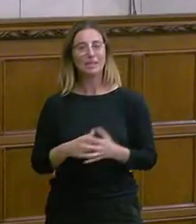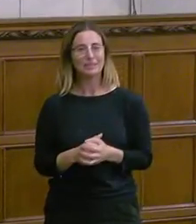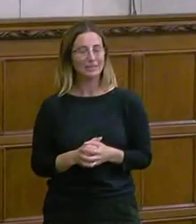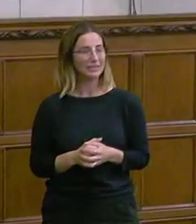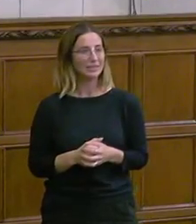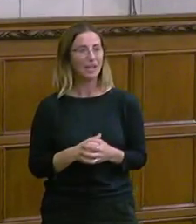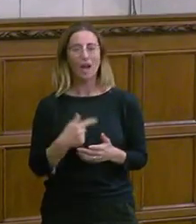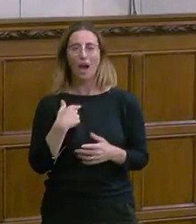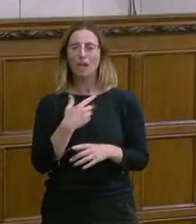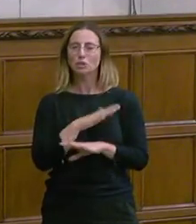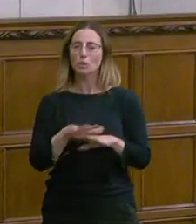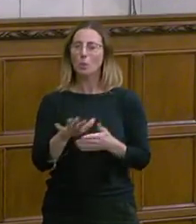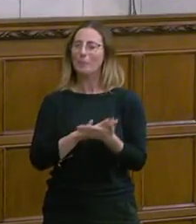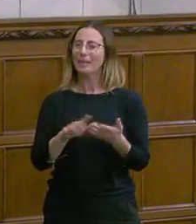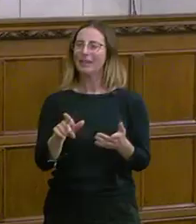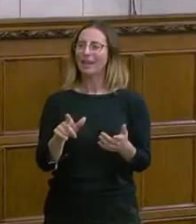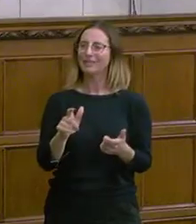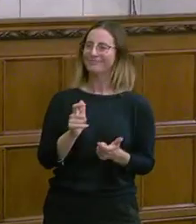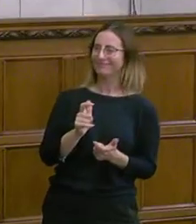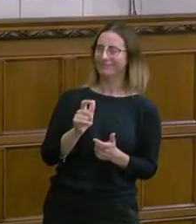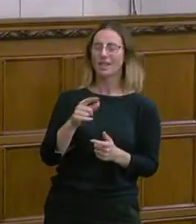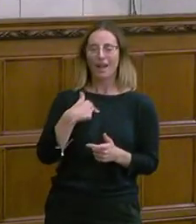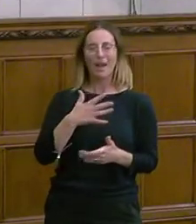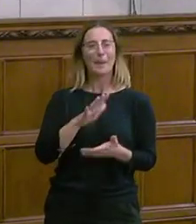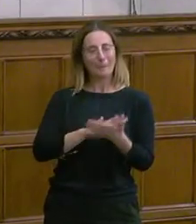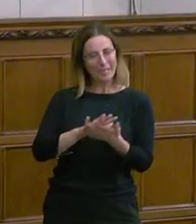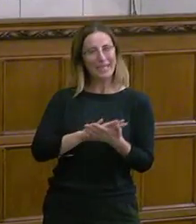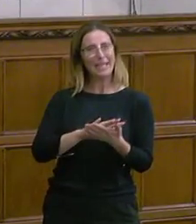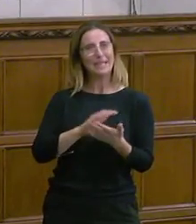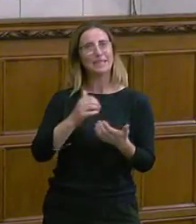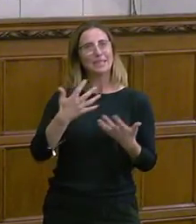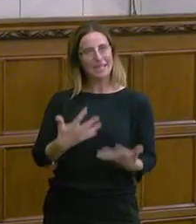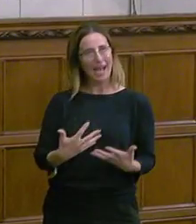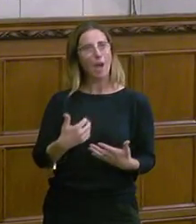facilely. I mean, I would have thought at the age I'm at and the